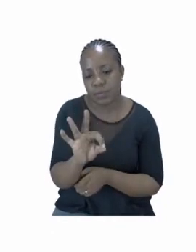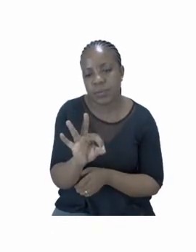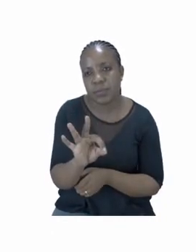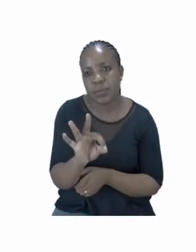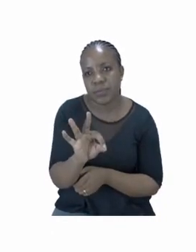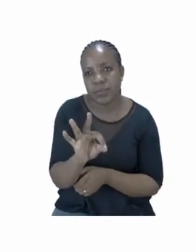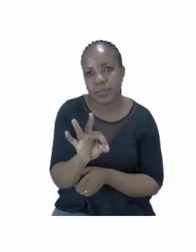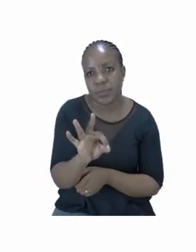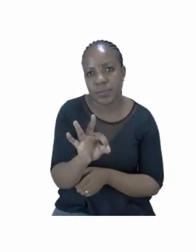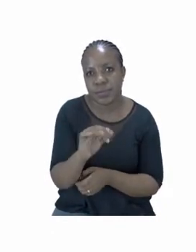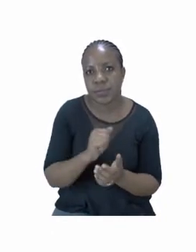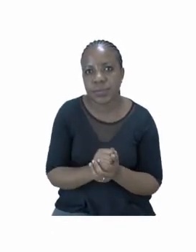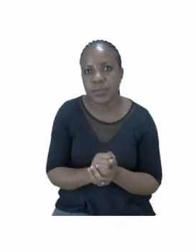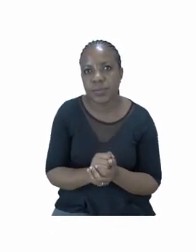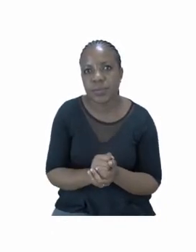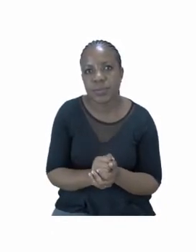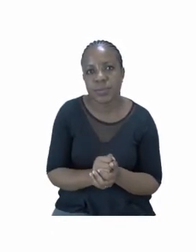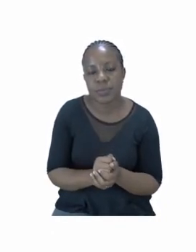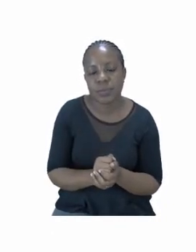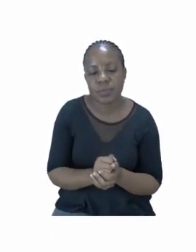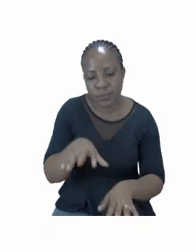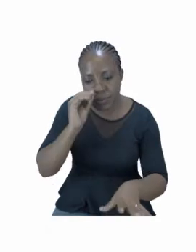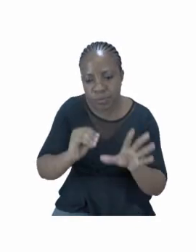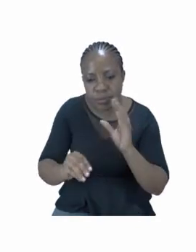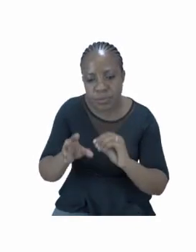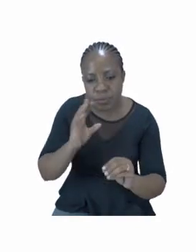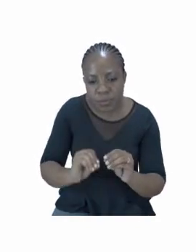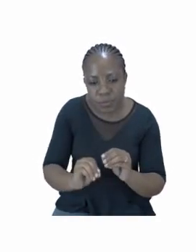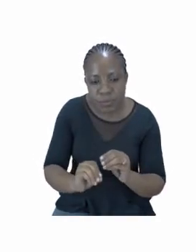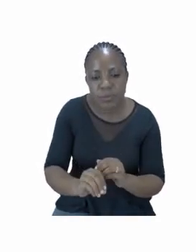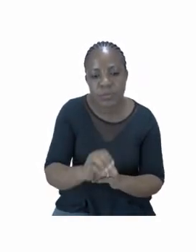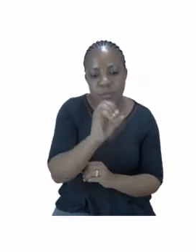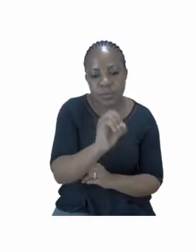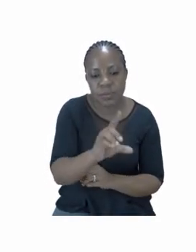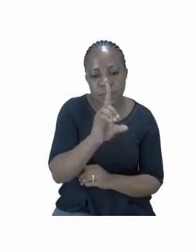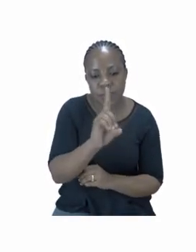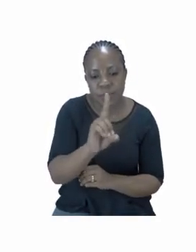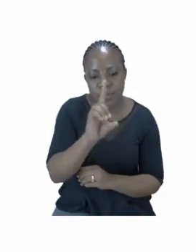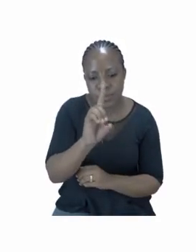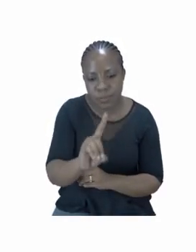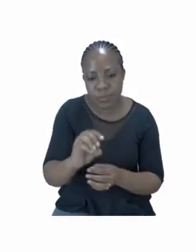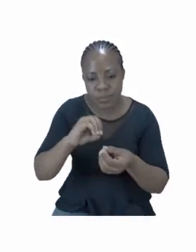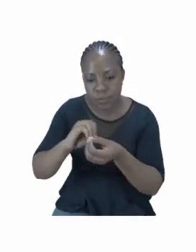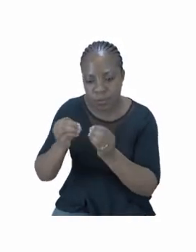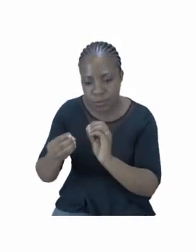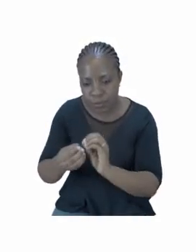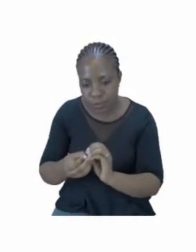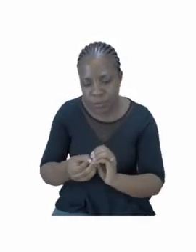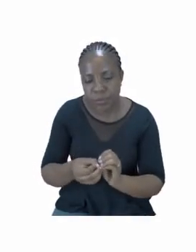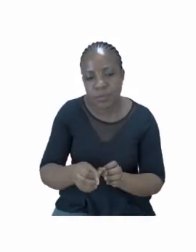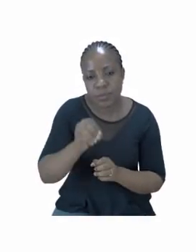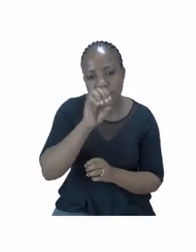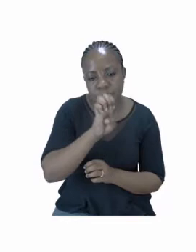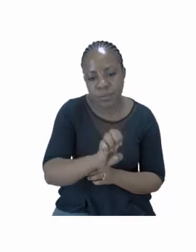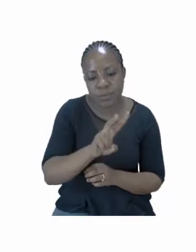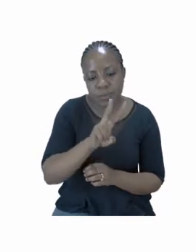29. On page 29, we are going to be doing odd and even numbers. We have some houses that